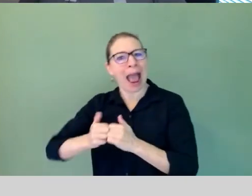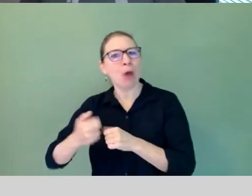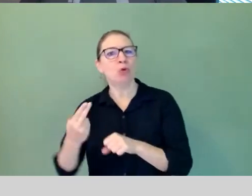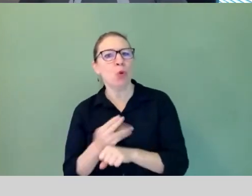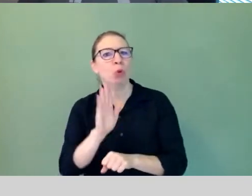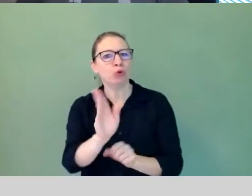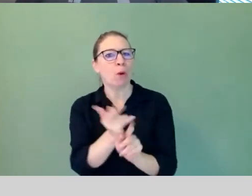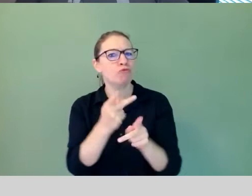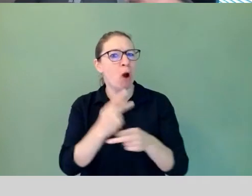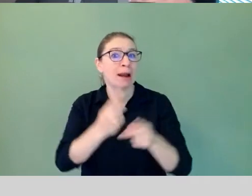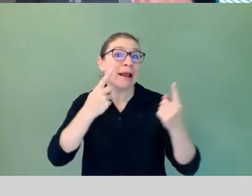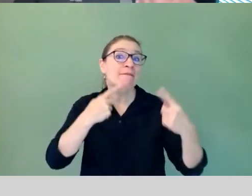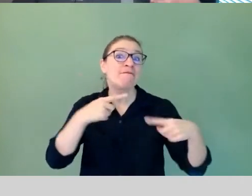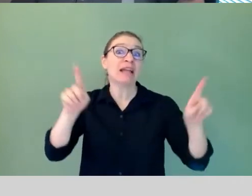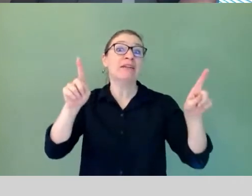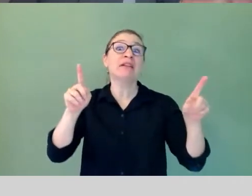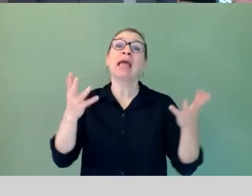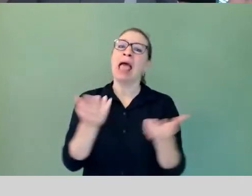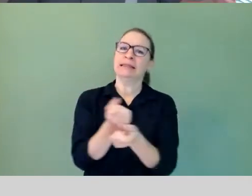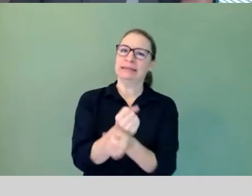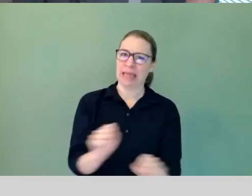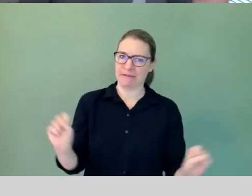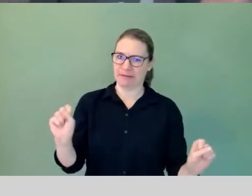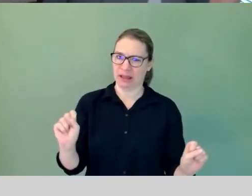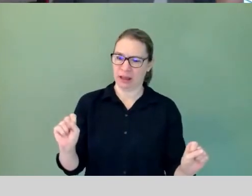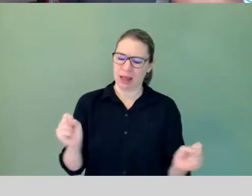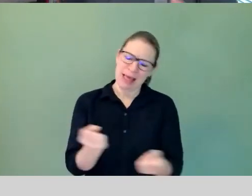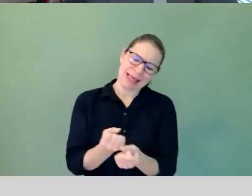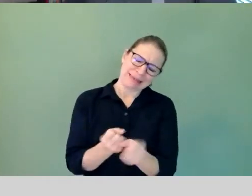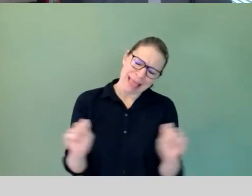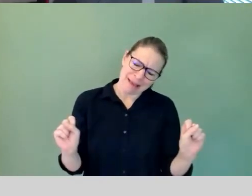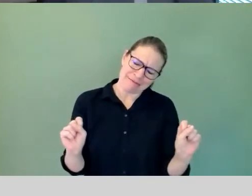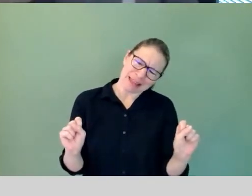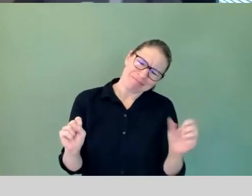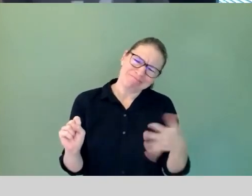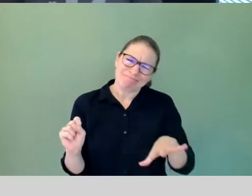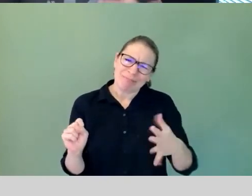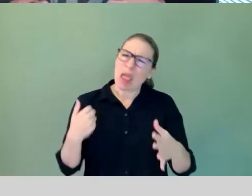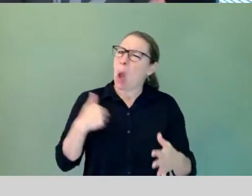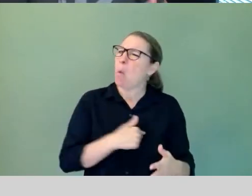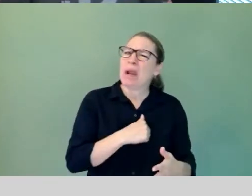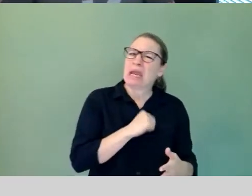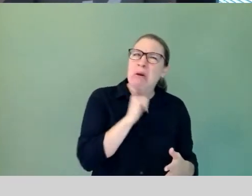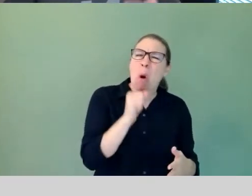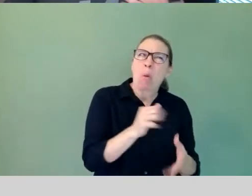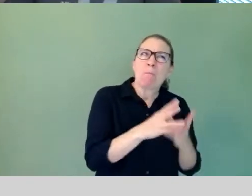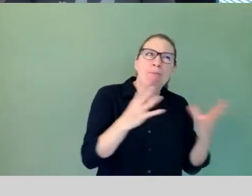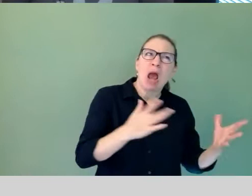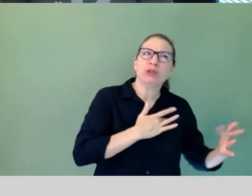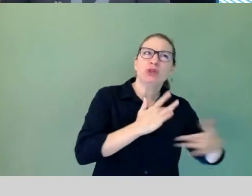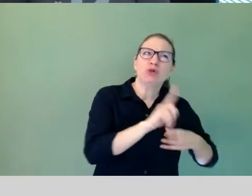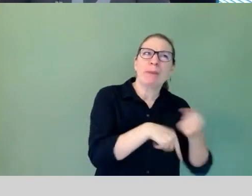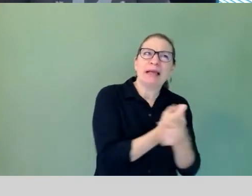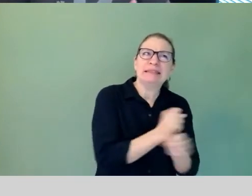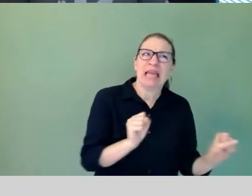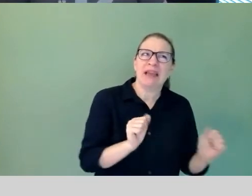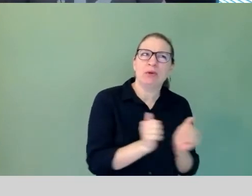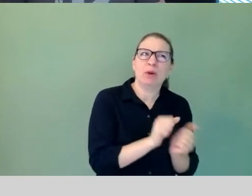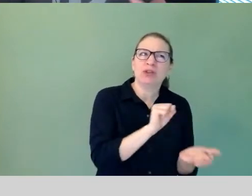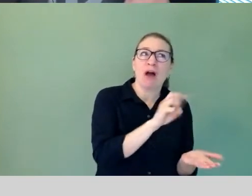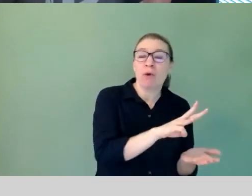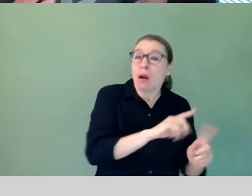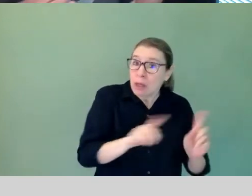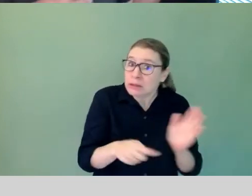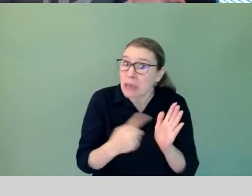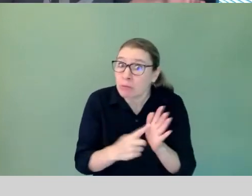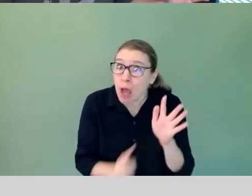very important. We don't deal with it as much in the software space, but it does happen. There are people who work on technologies